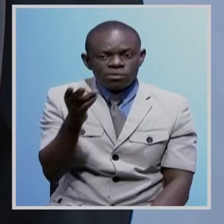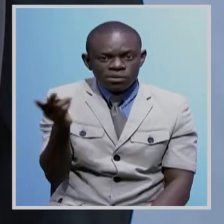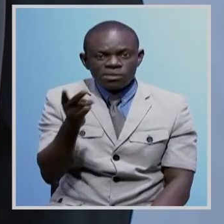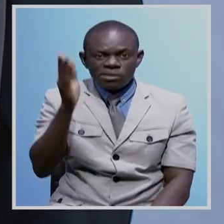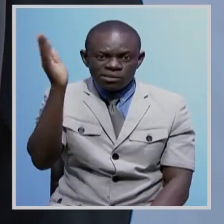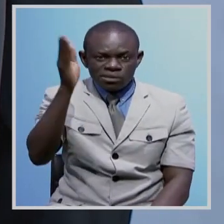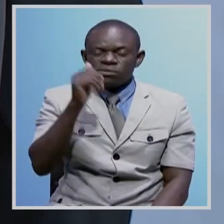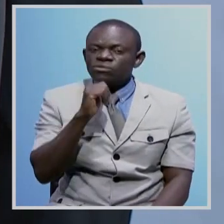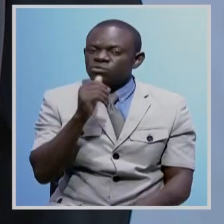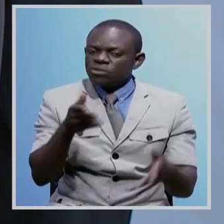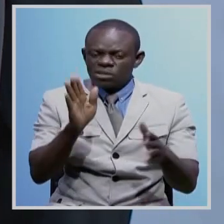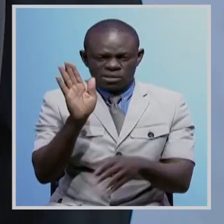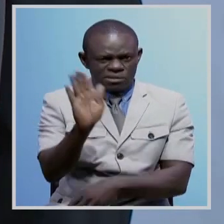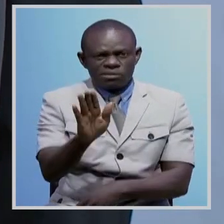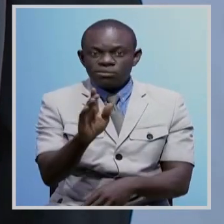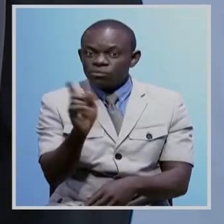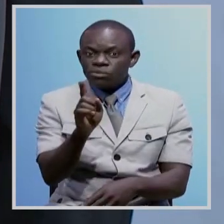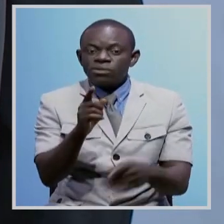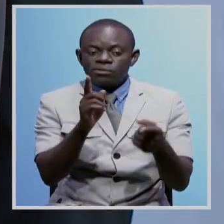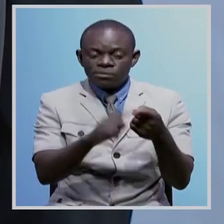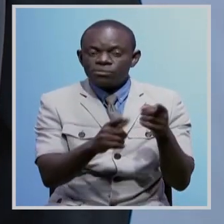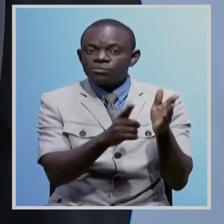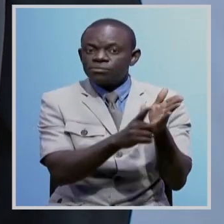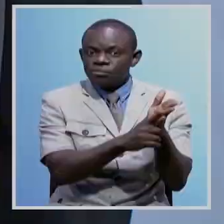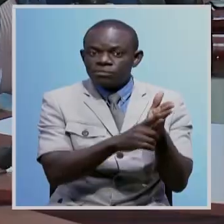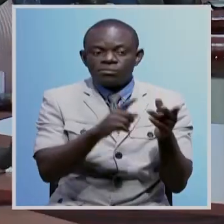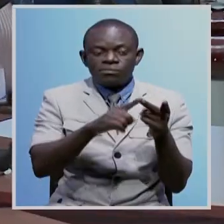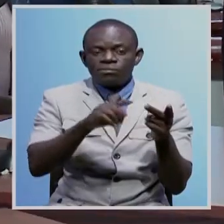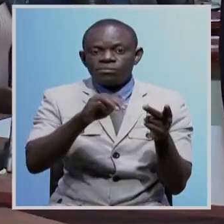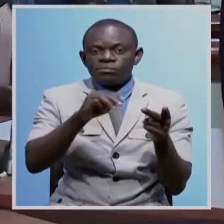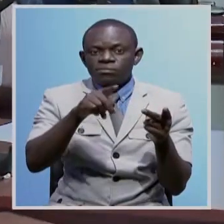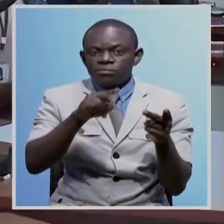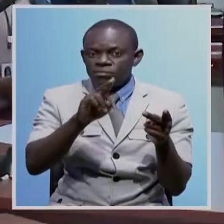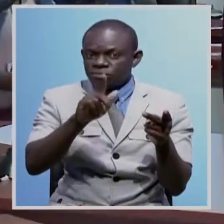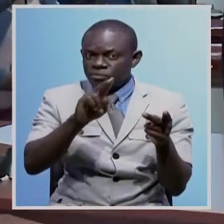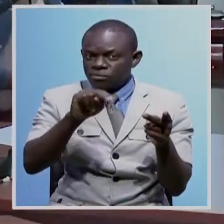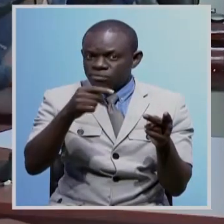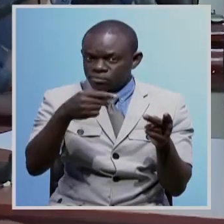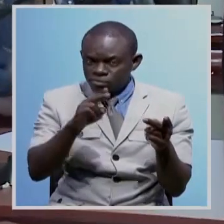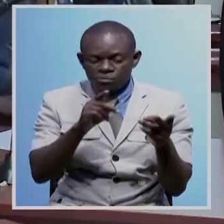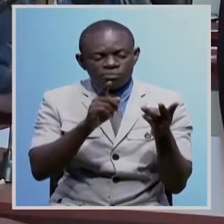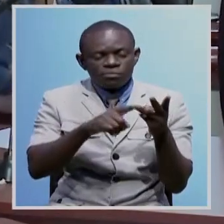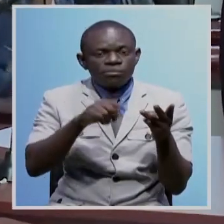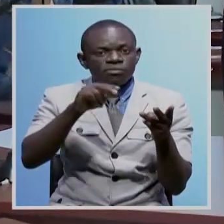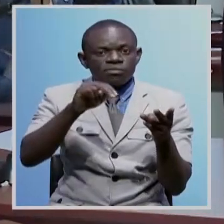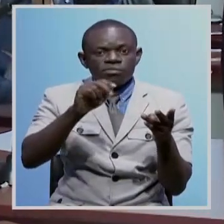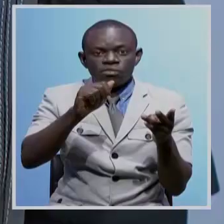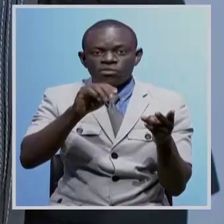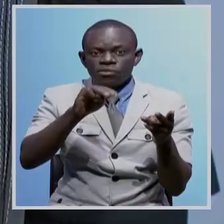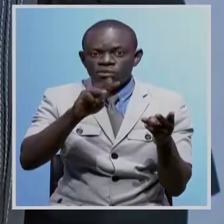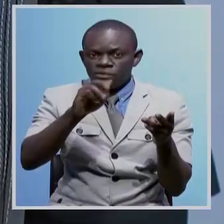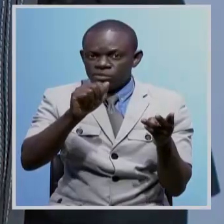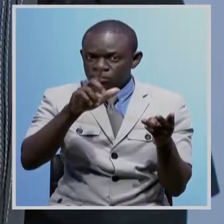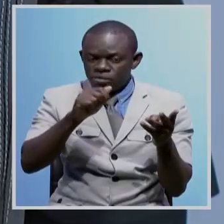in Lusaka, Mpulungu, Namwala, and Nakonde districts. Mr. Nshindano also announced the suspension